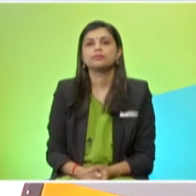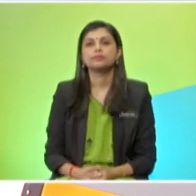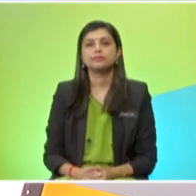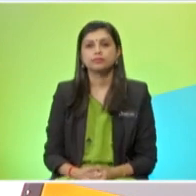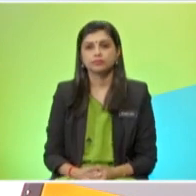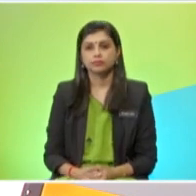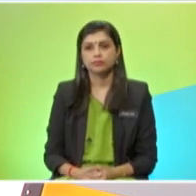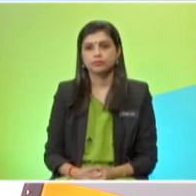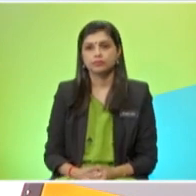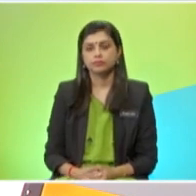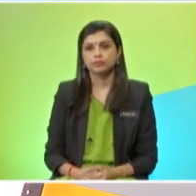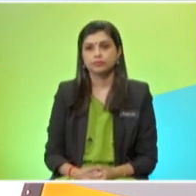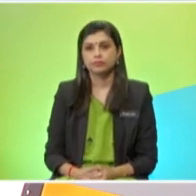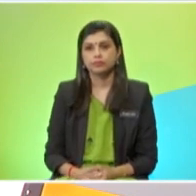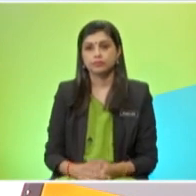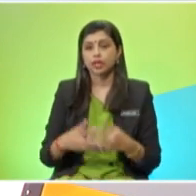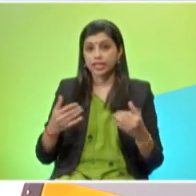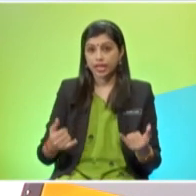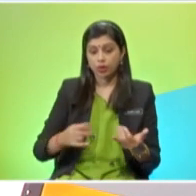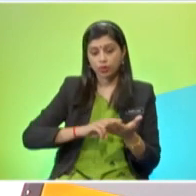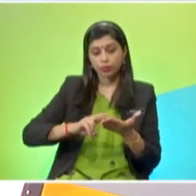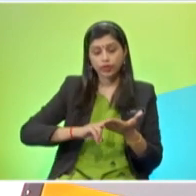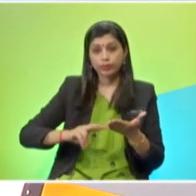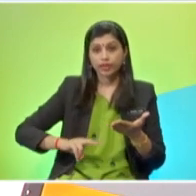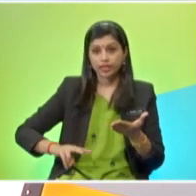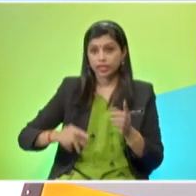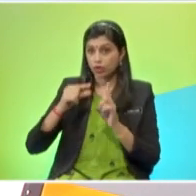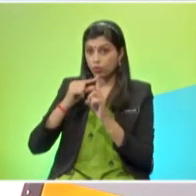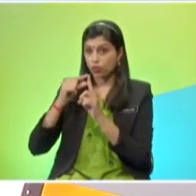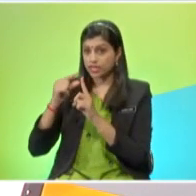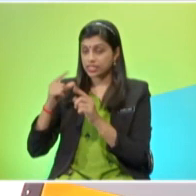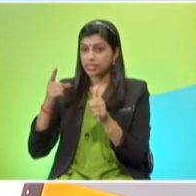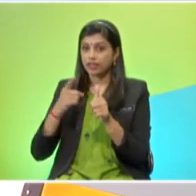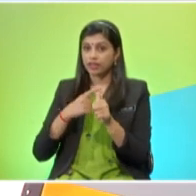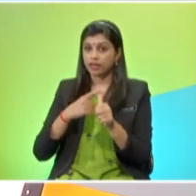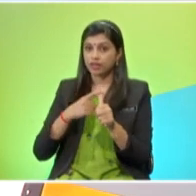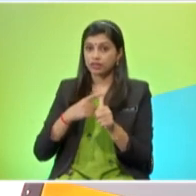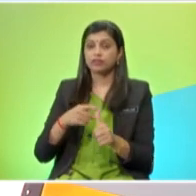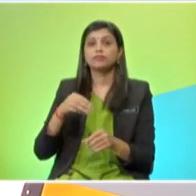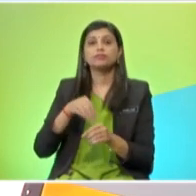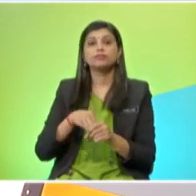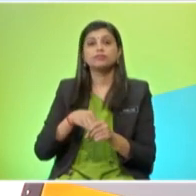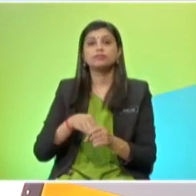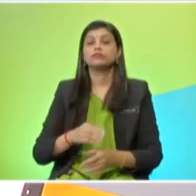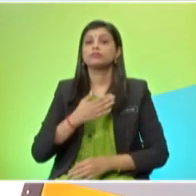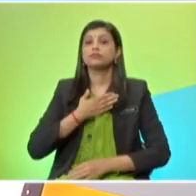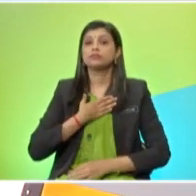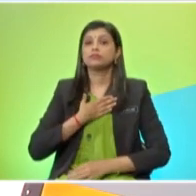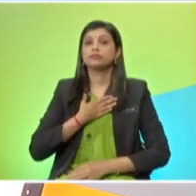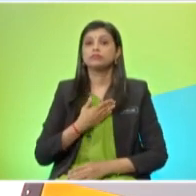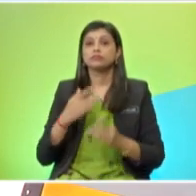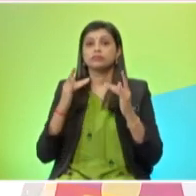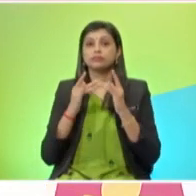going to read the lyric first. Okay? It'll be, in my bedroom there is a